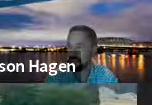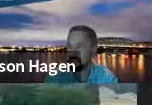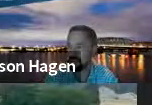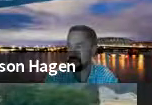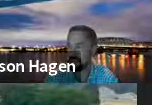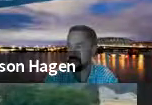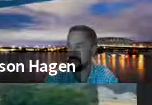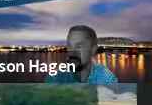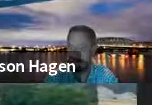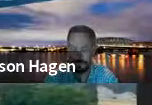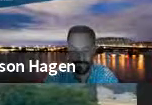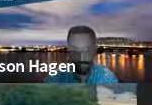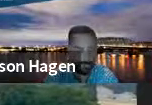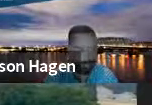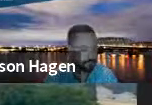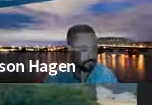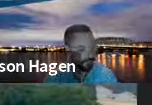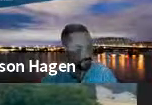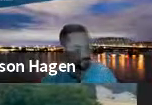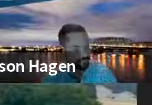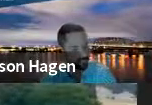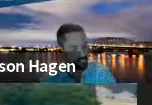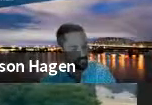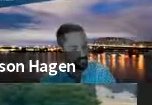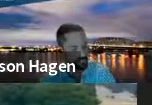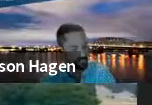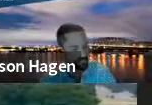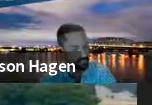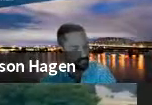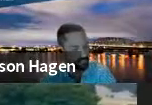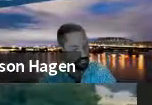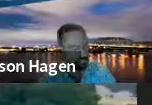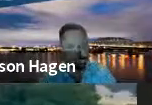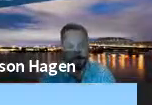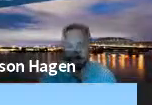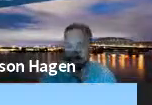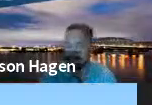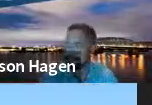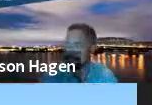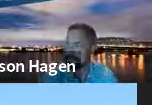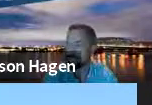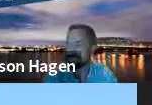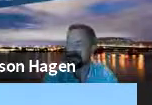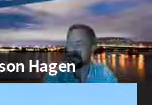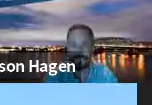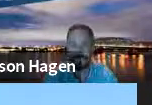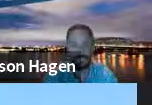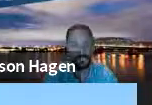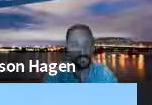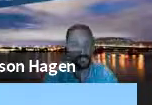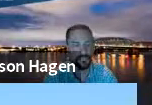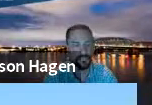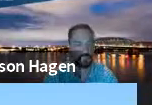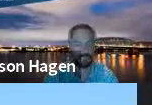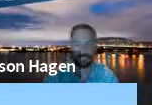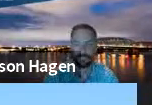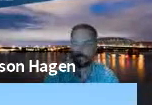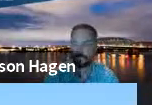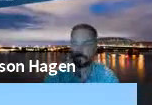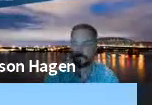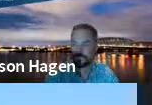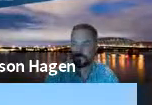Hillsborough, and I have to commute there every day. I get up at 3:30 in the morning and try to arrive at work